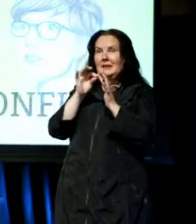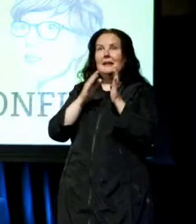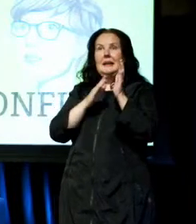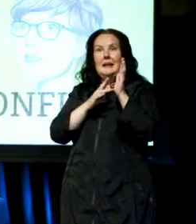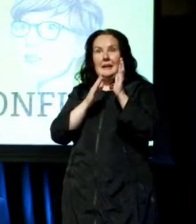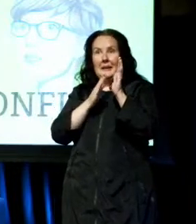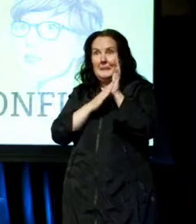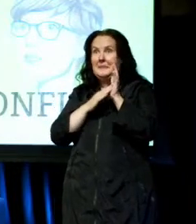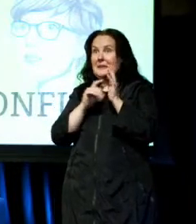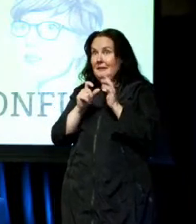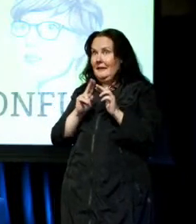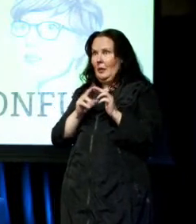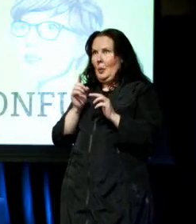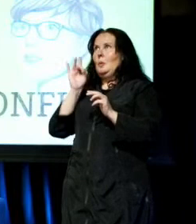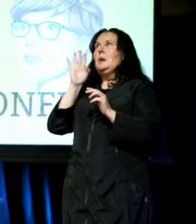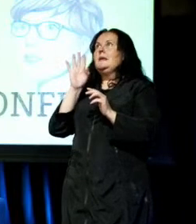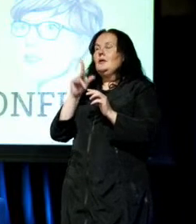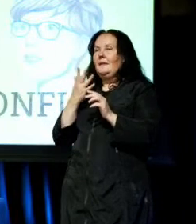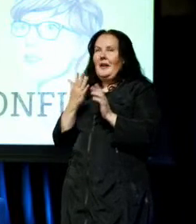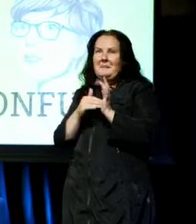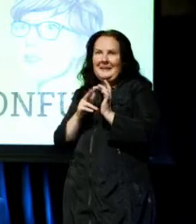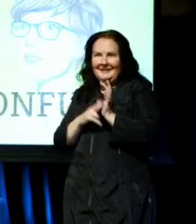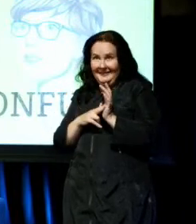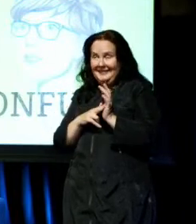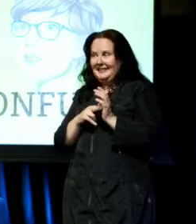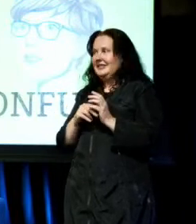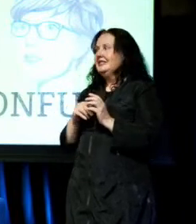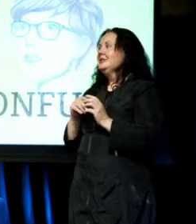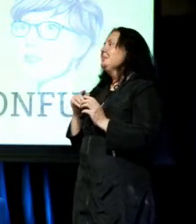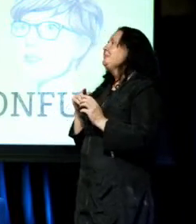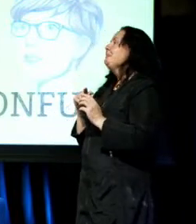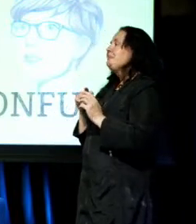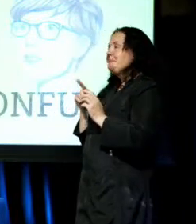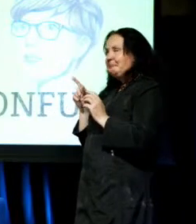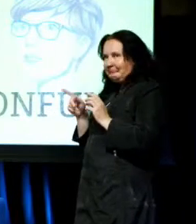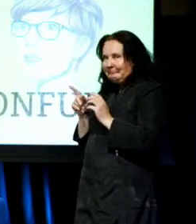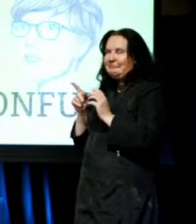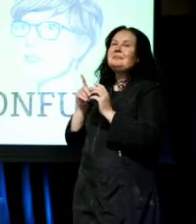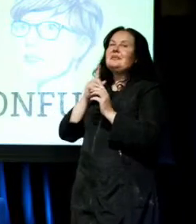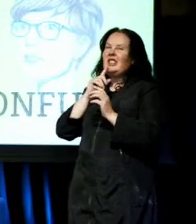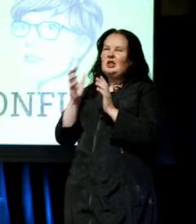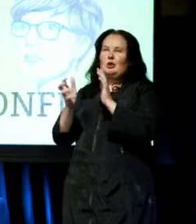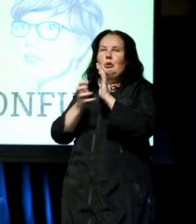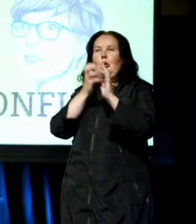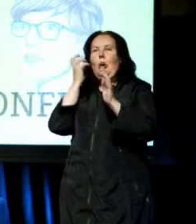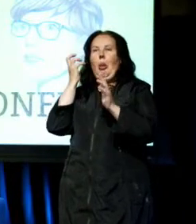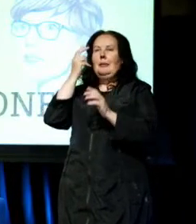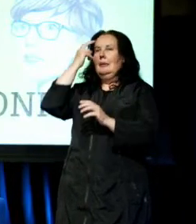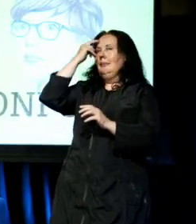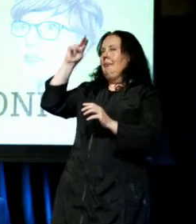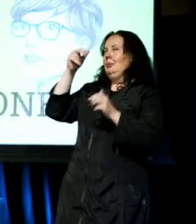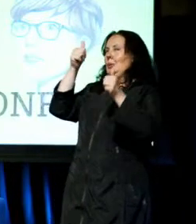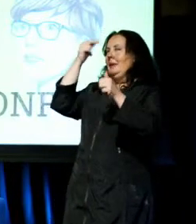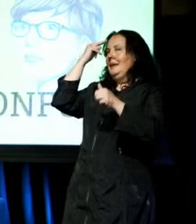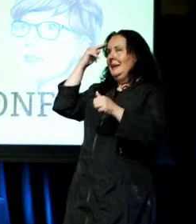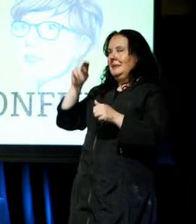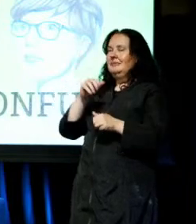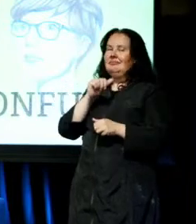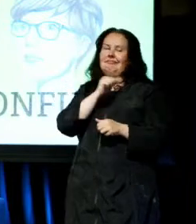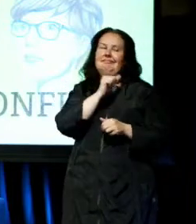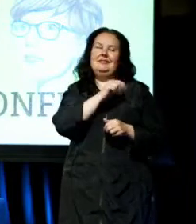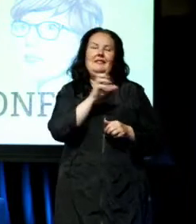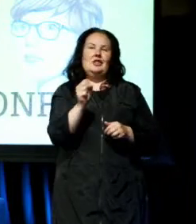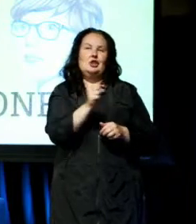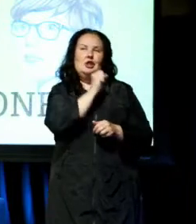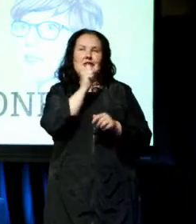and it's like once for 5 minutes. Now that's stolen valor. That's the definition of stolen valor. I'm going to have to change my like